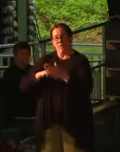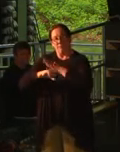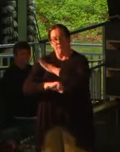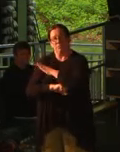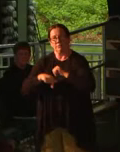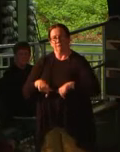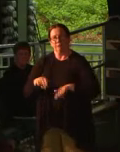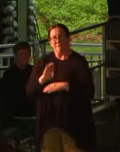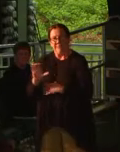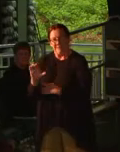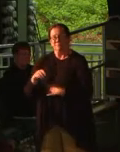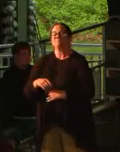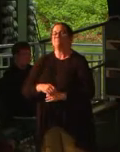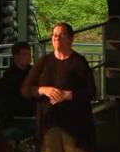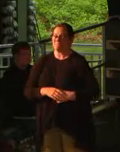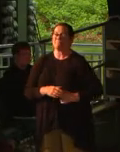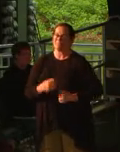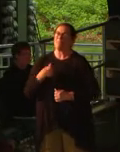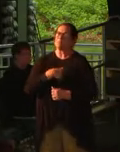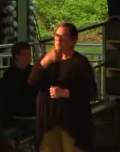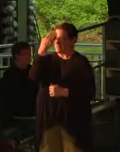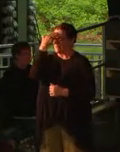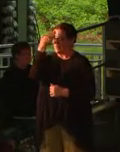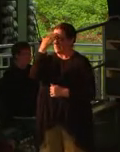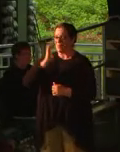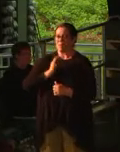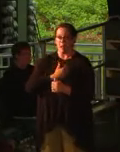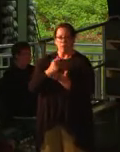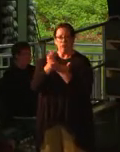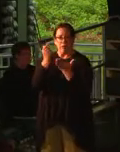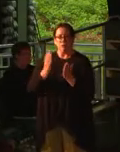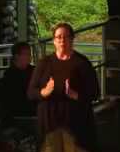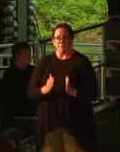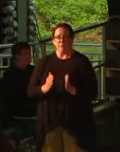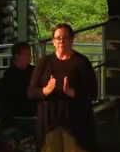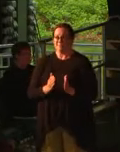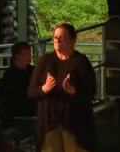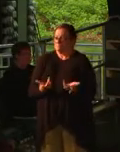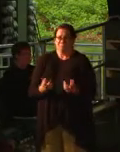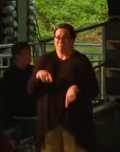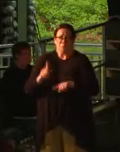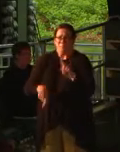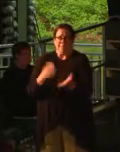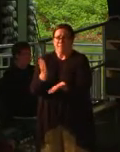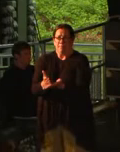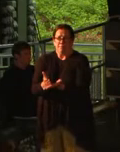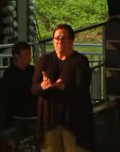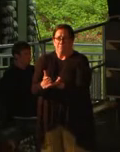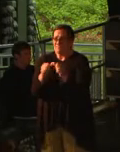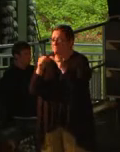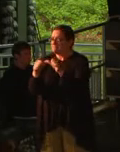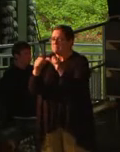We know that our graduates are unstoppable.